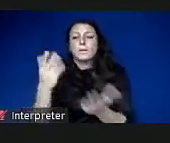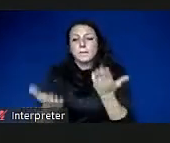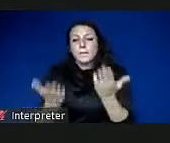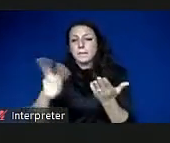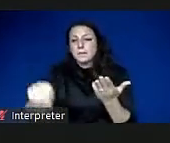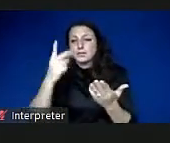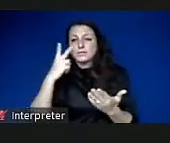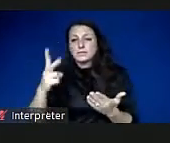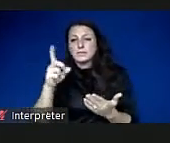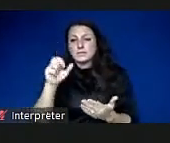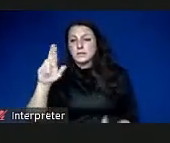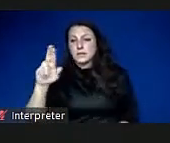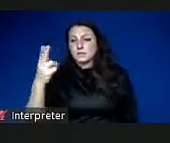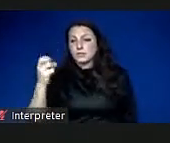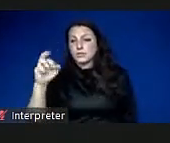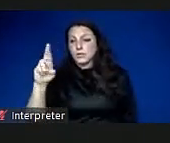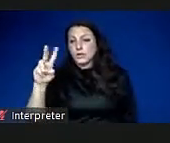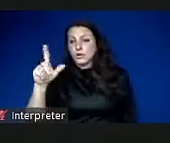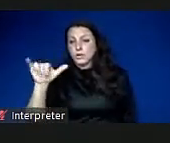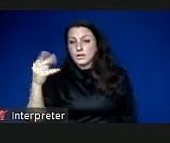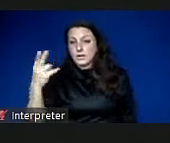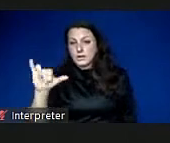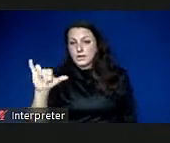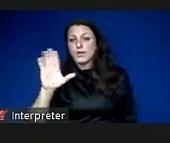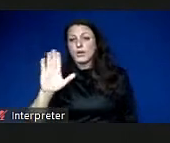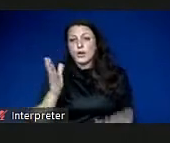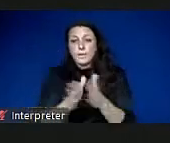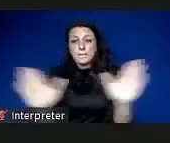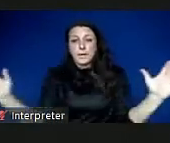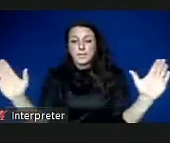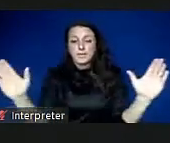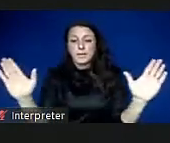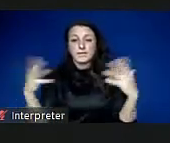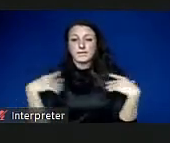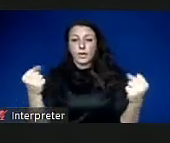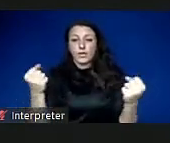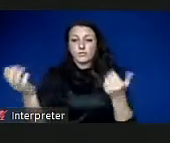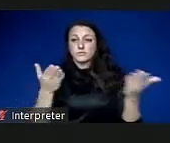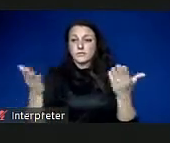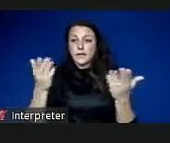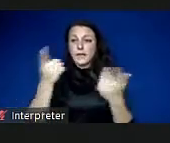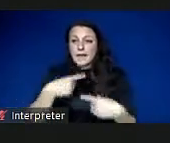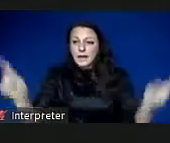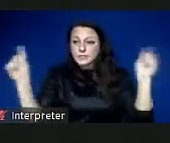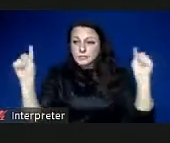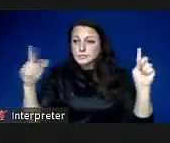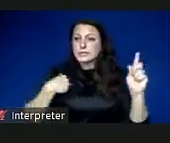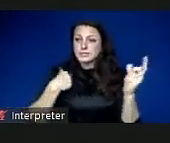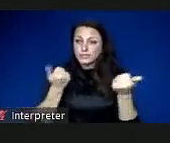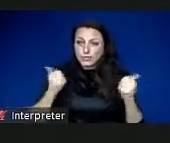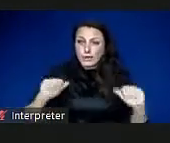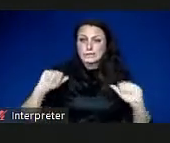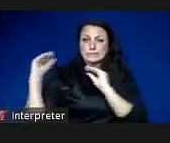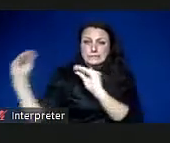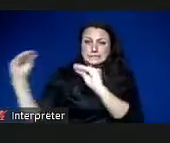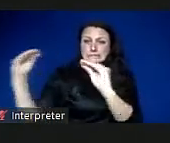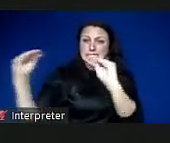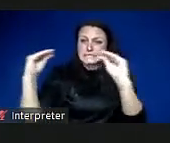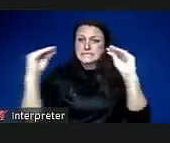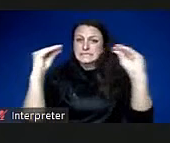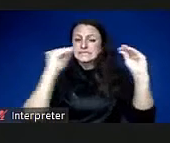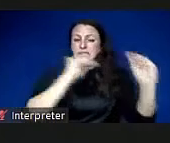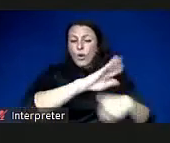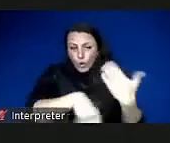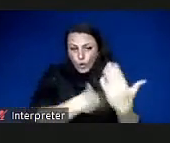public service announcement, really, just flooding the airwaves with as much communication as possible to ensure that all Coloradans